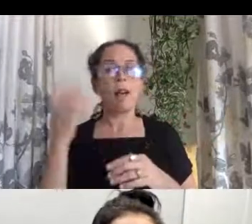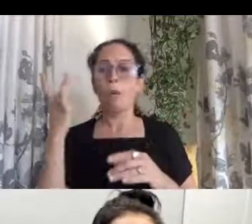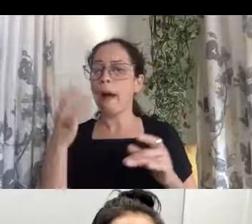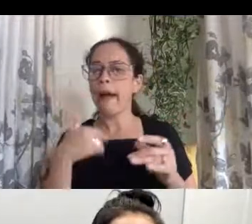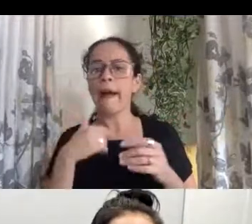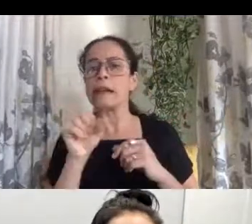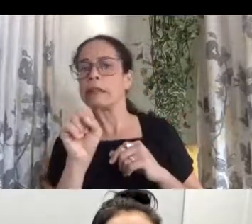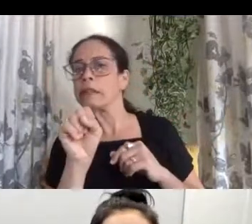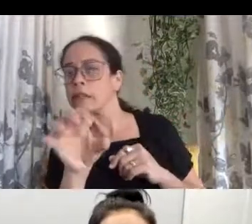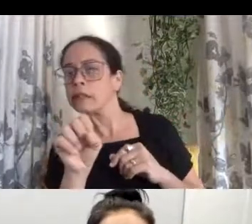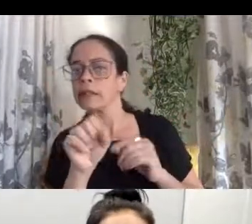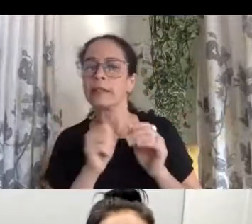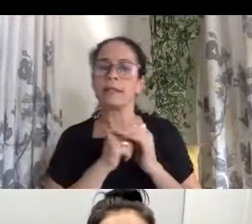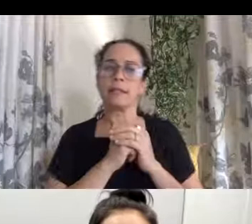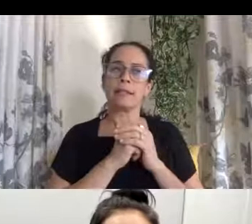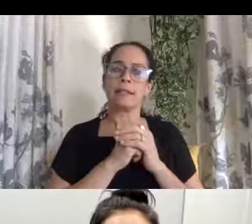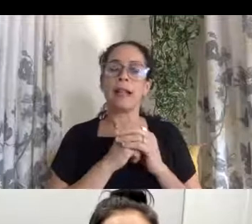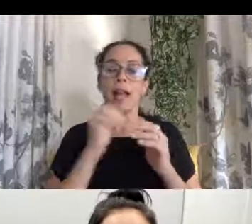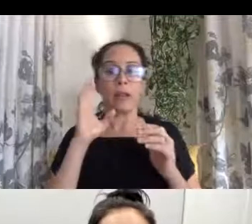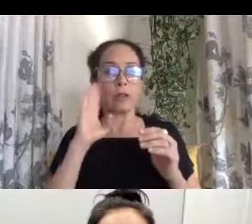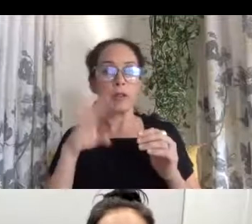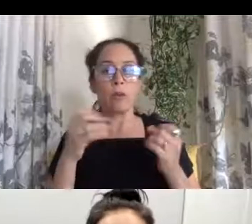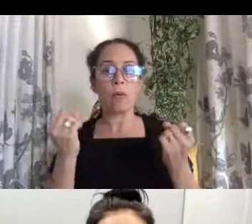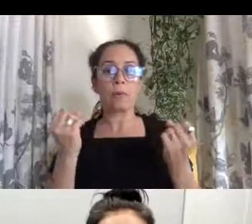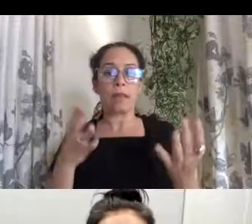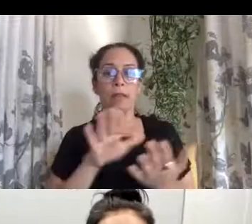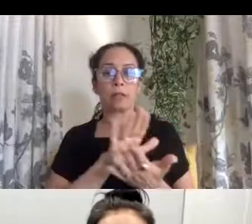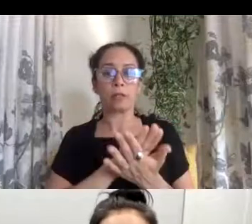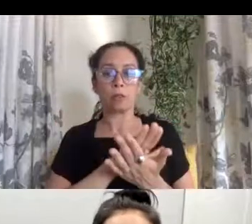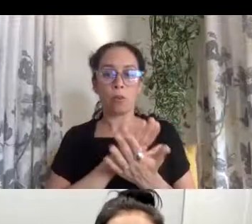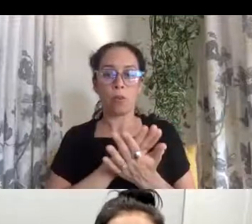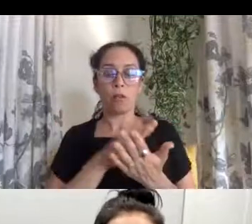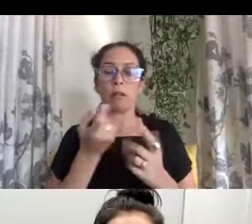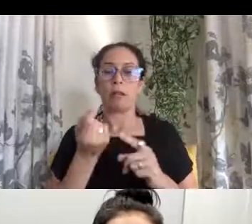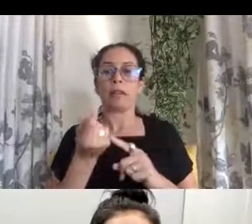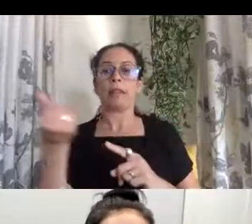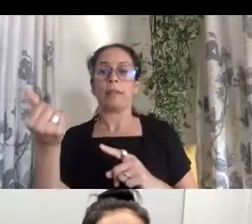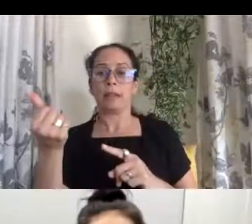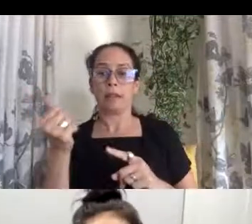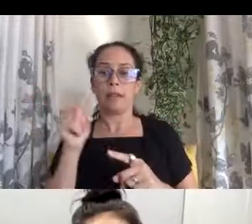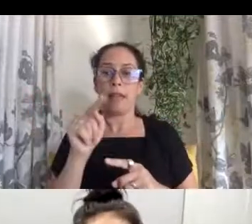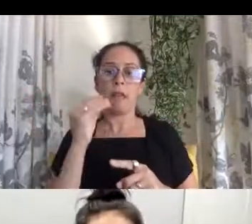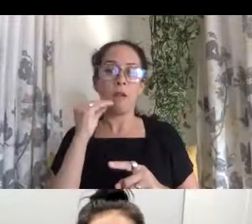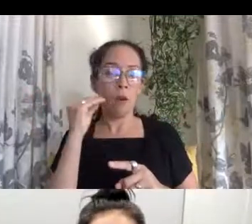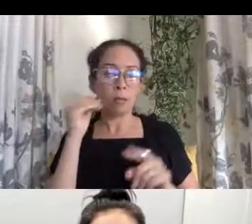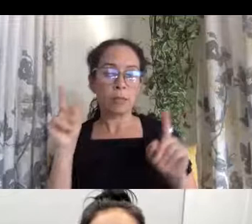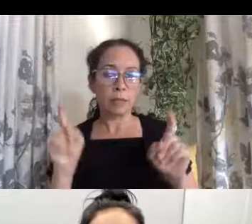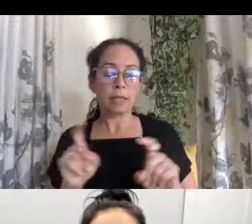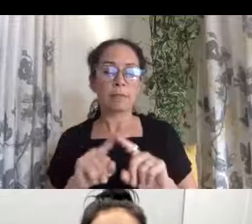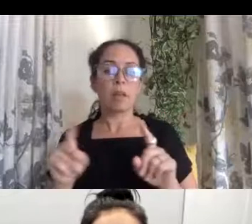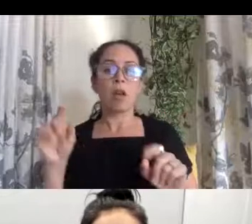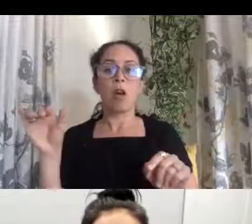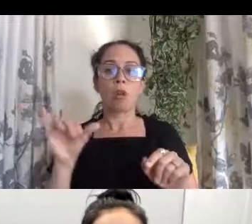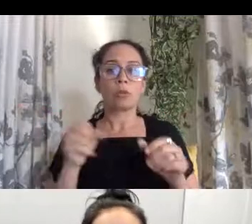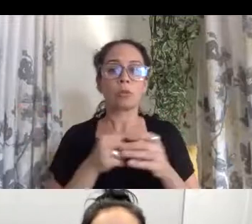because I know that a lot of the schools are not only limiting the at-home testing to the students, but also they're